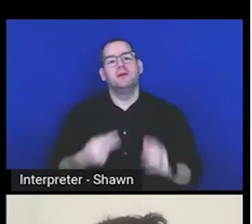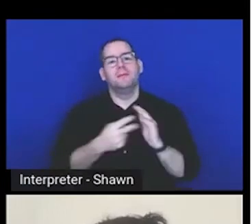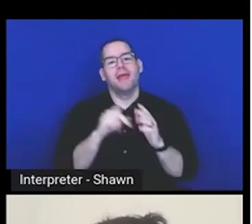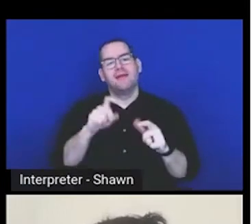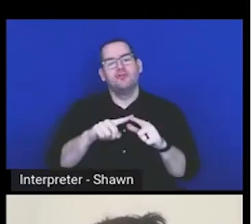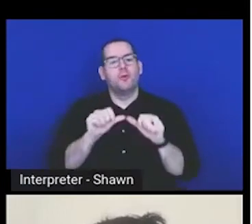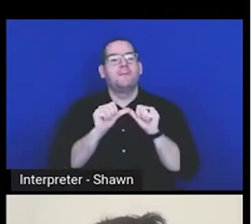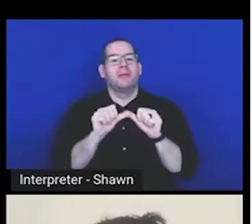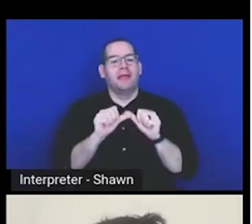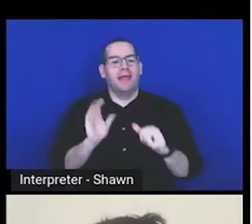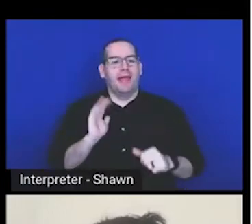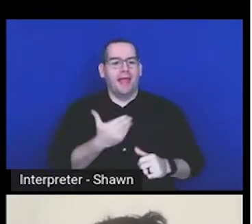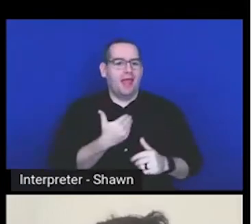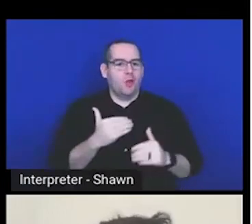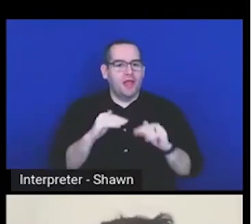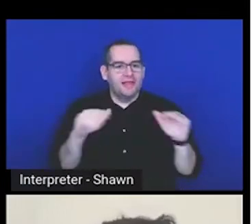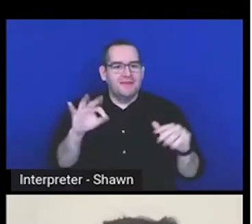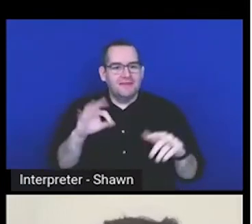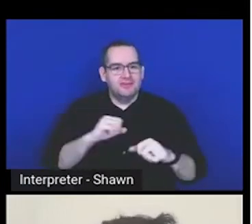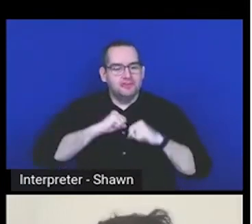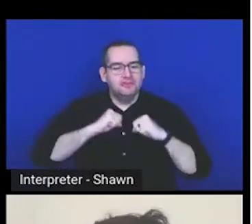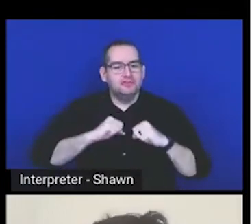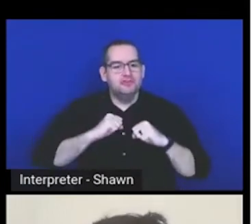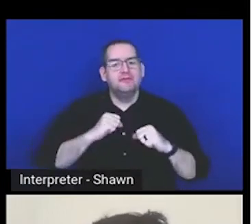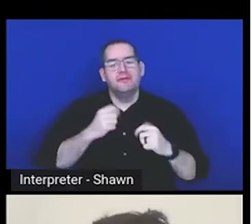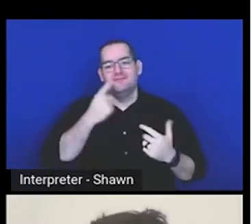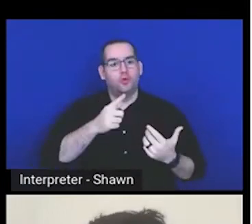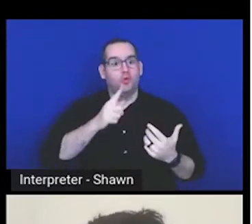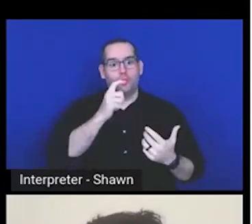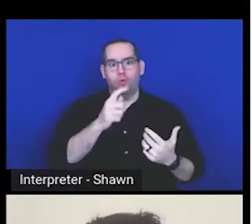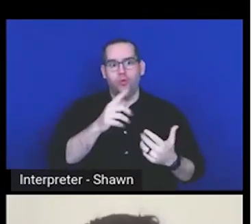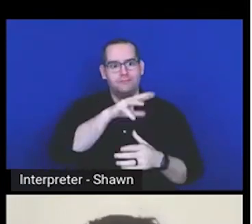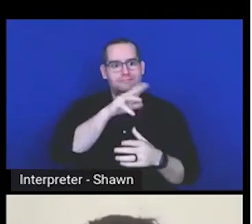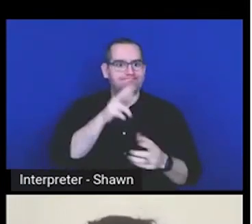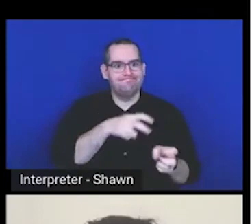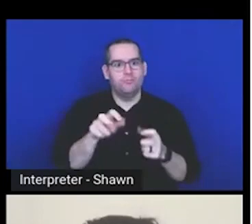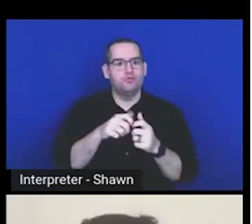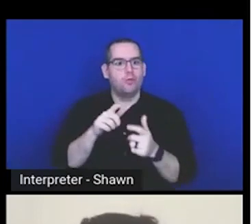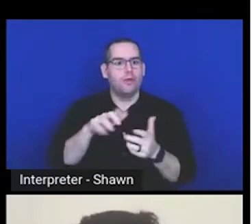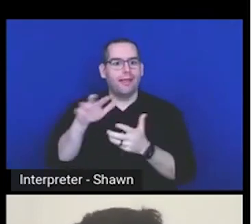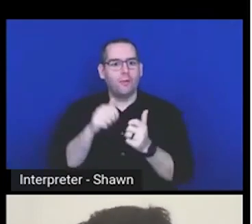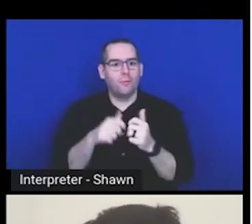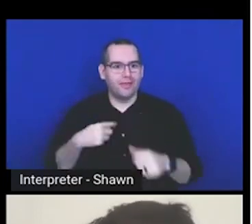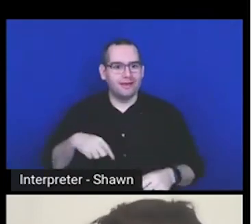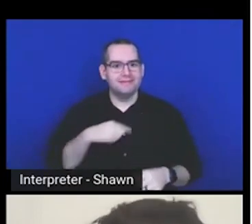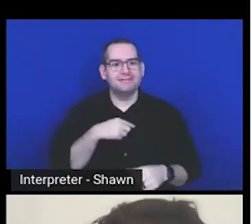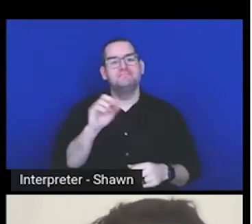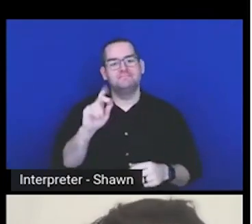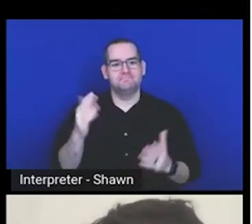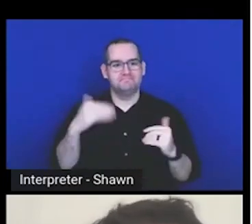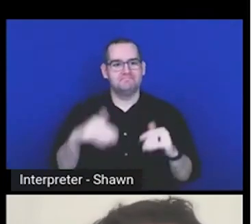our level of security for whoever is going to the cloud with us. Next slide, please.